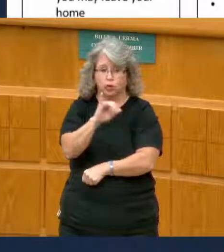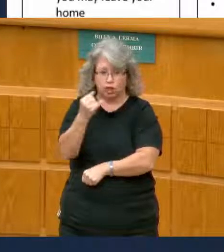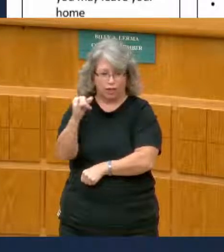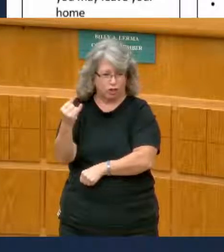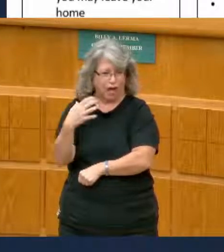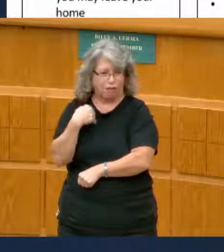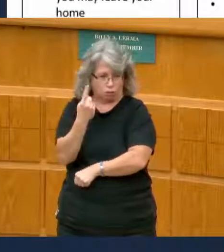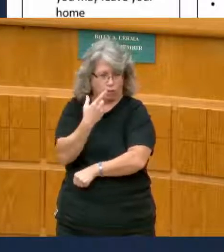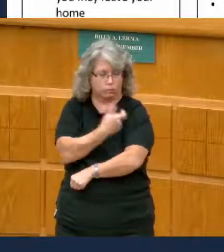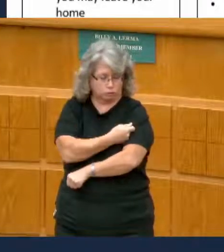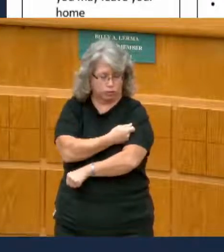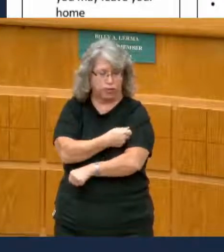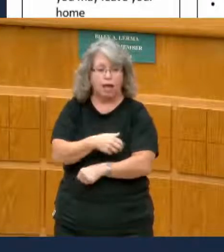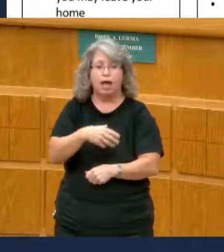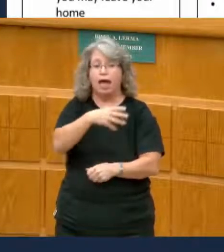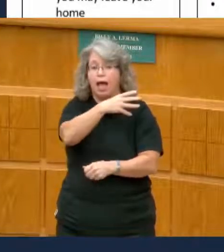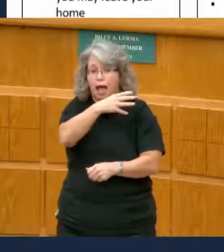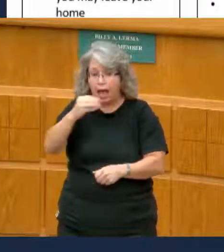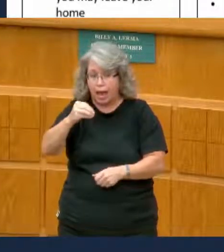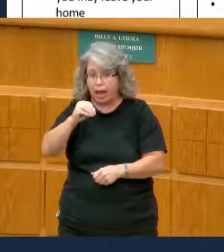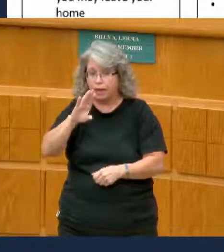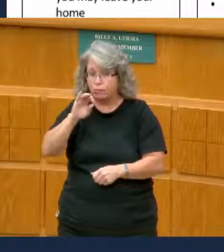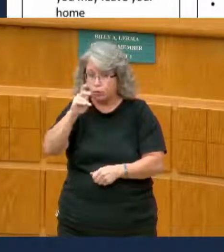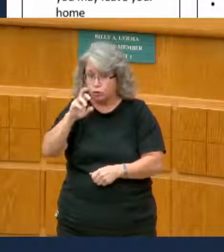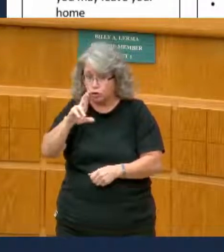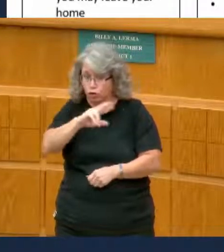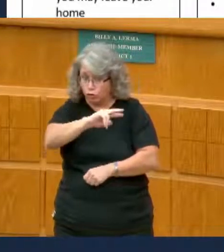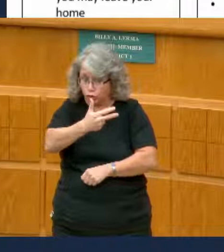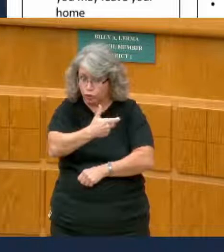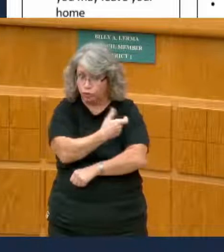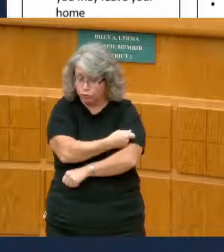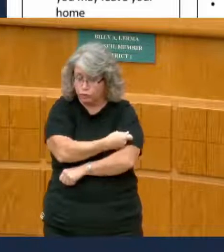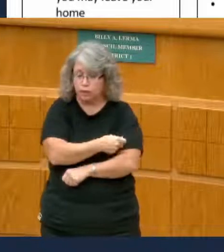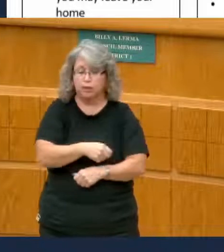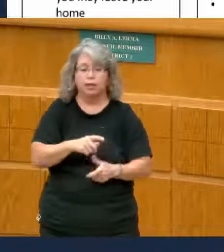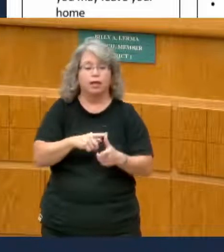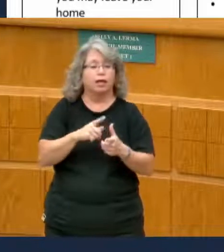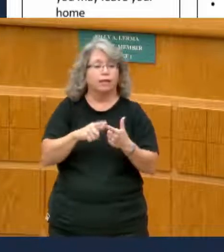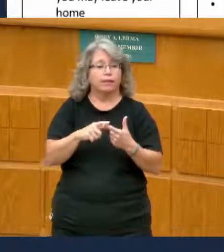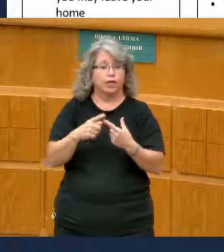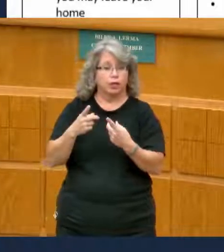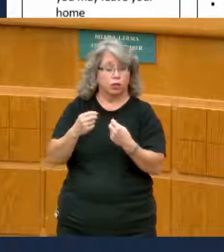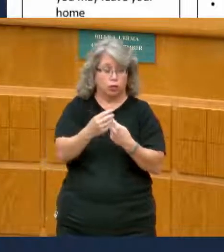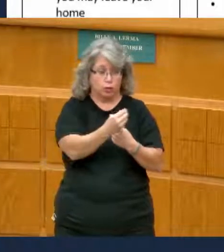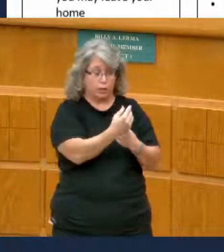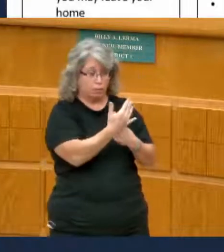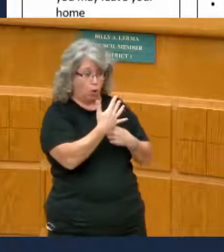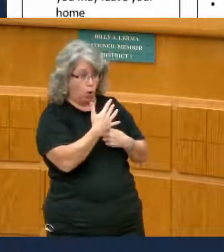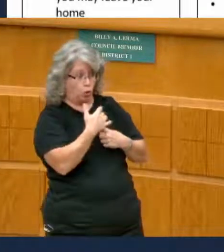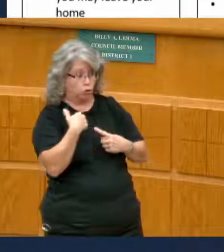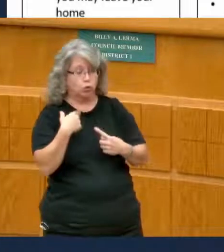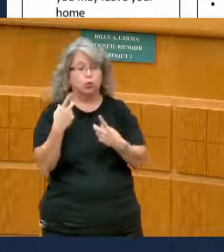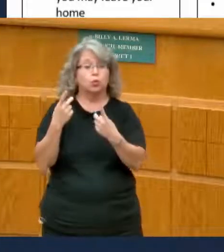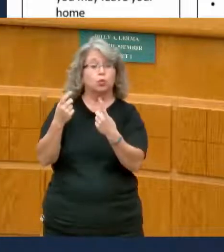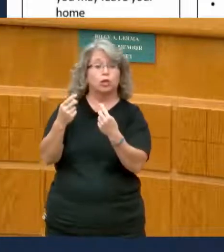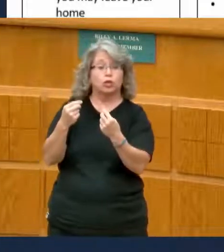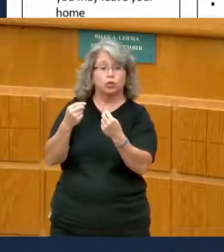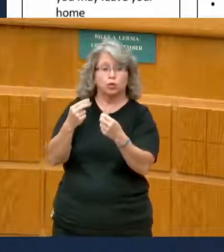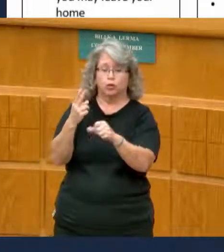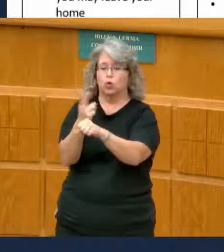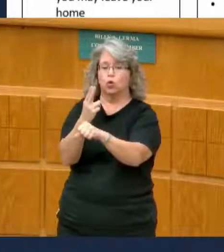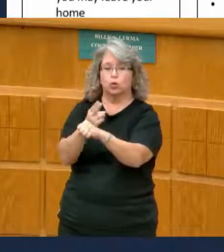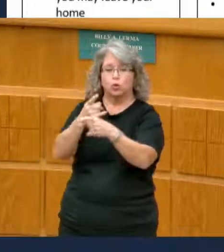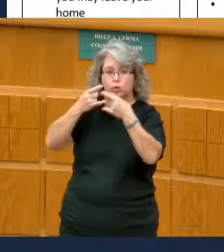boosted, the only thing you have to do is wear a mask around anybody, whether it's